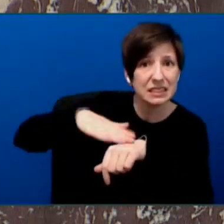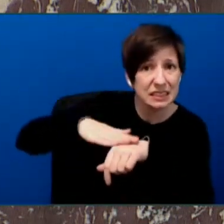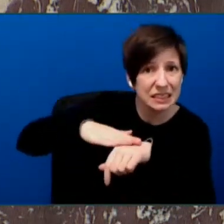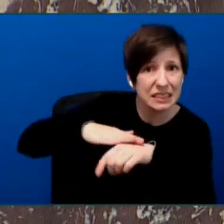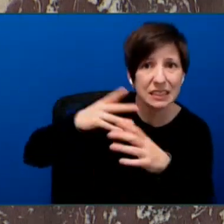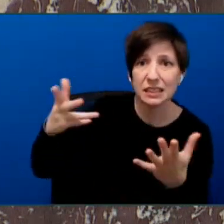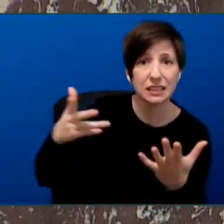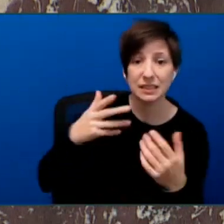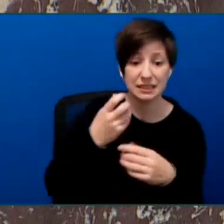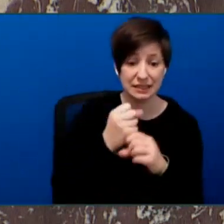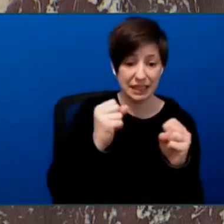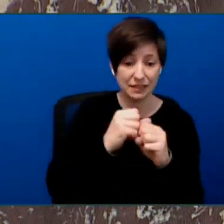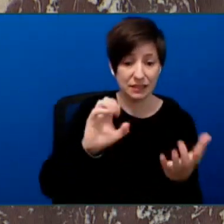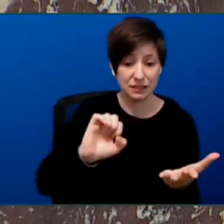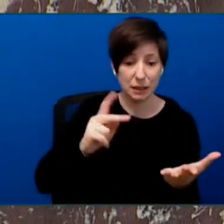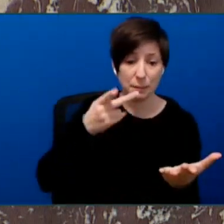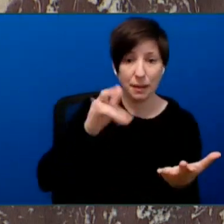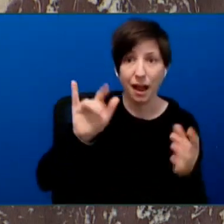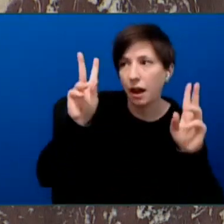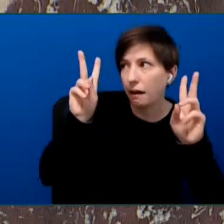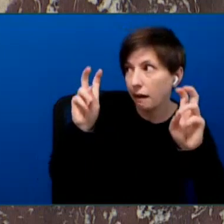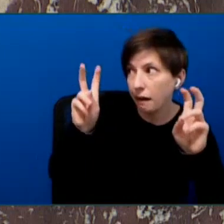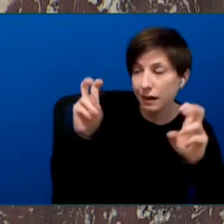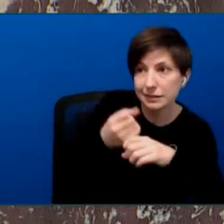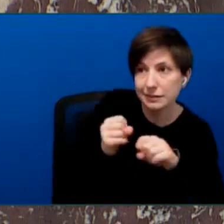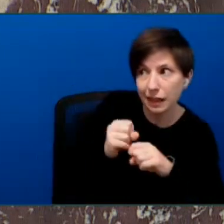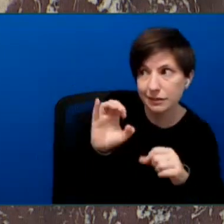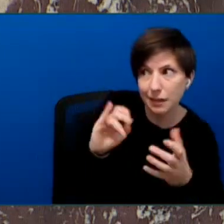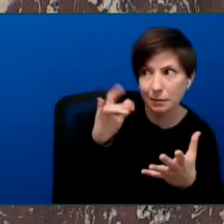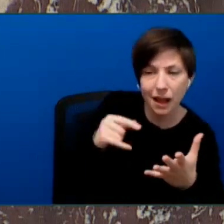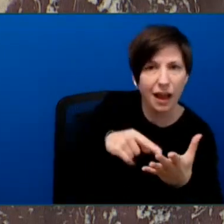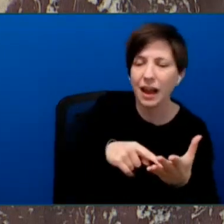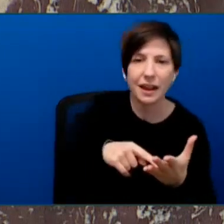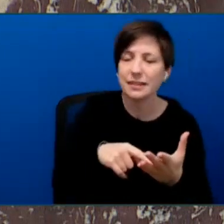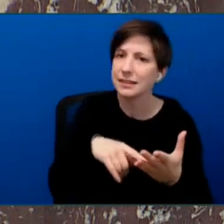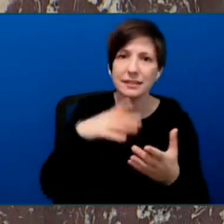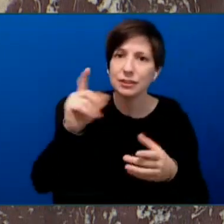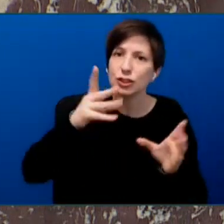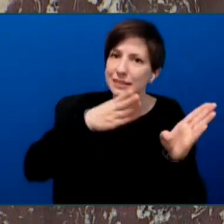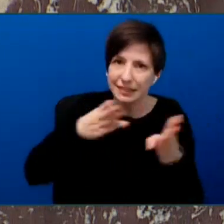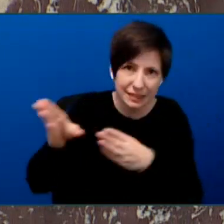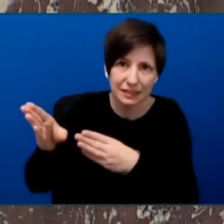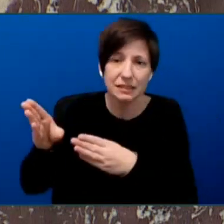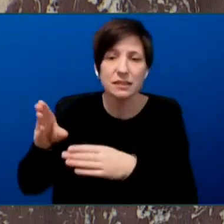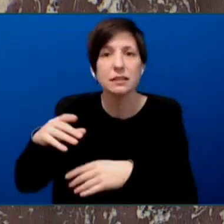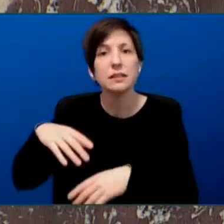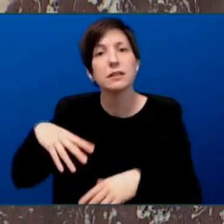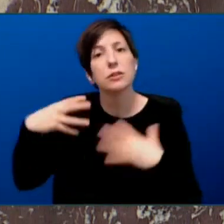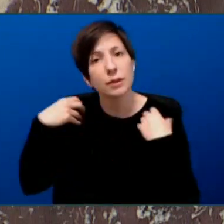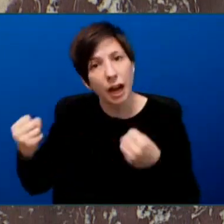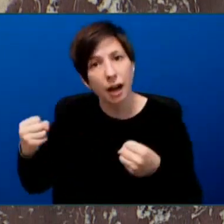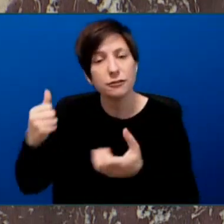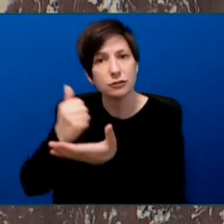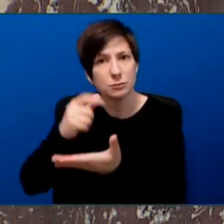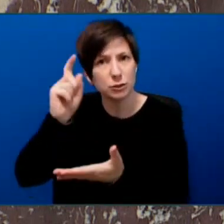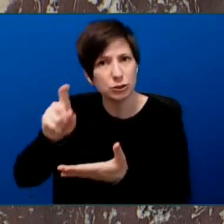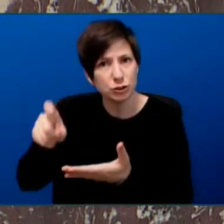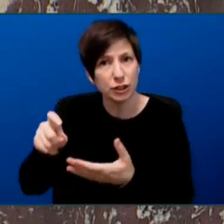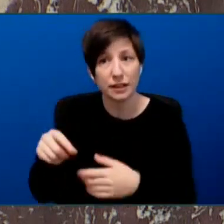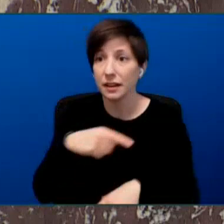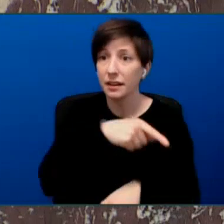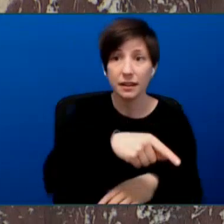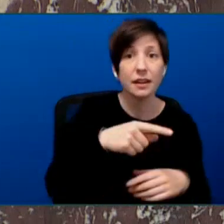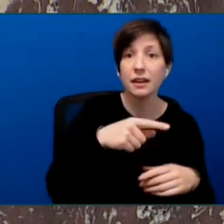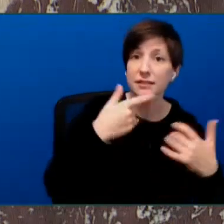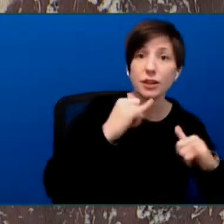supply. And yet rather than stopping or even halting, pausing this failed program, the government's answer